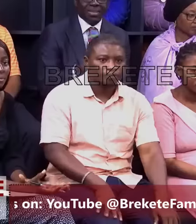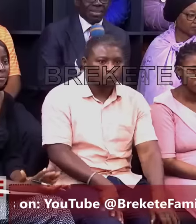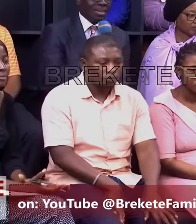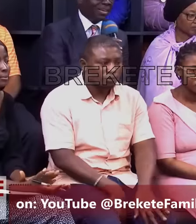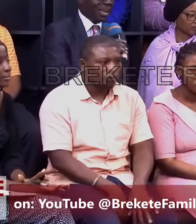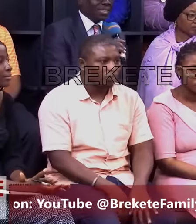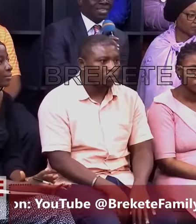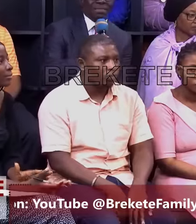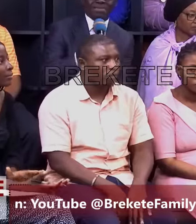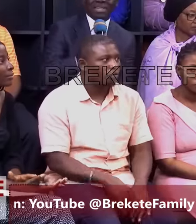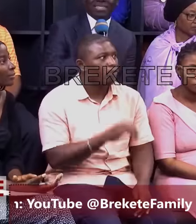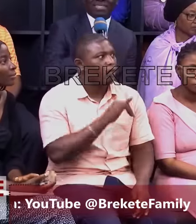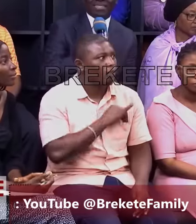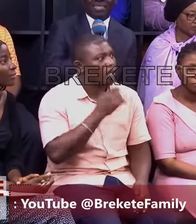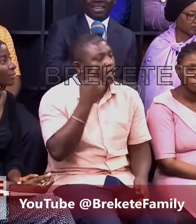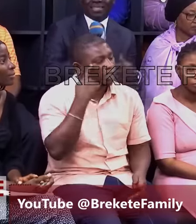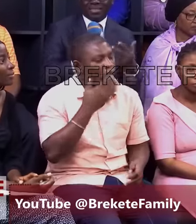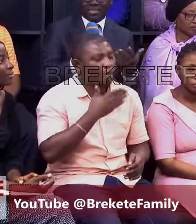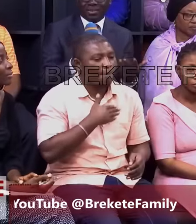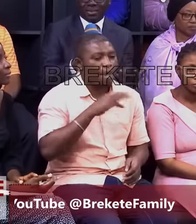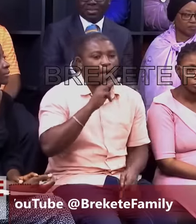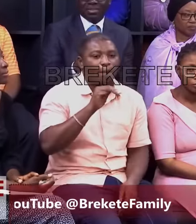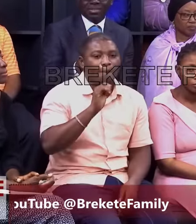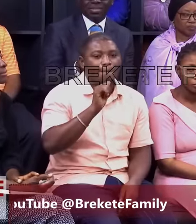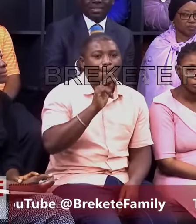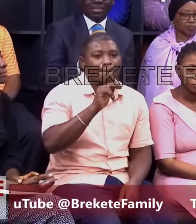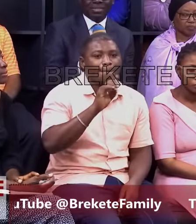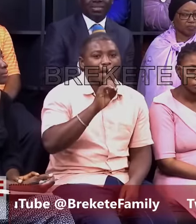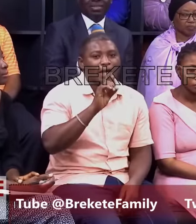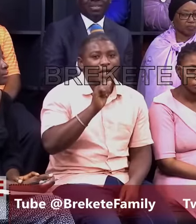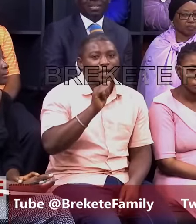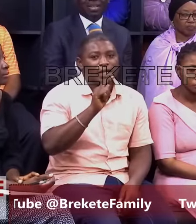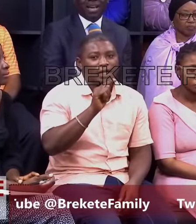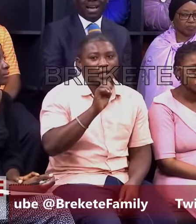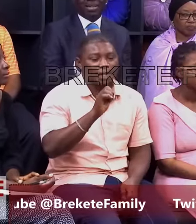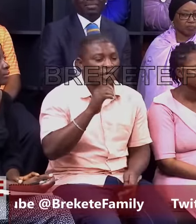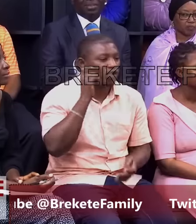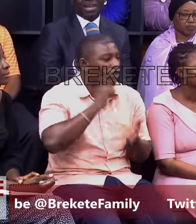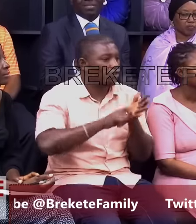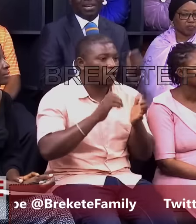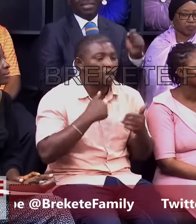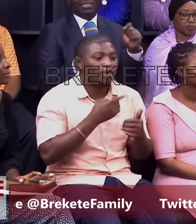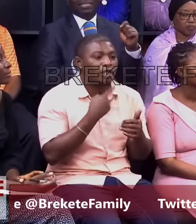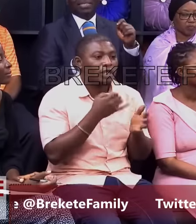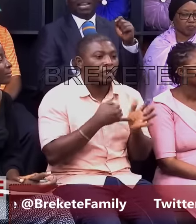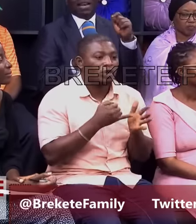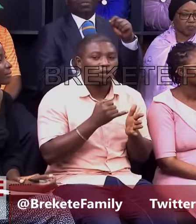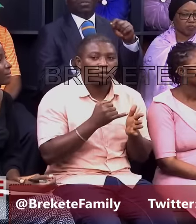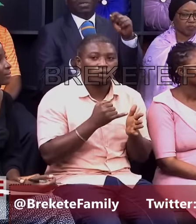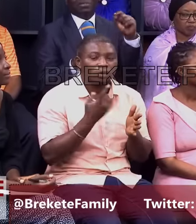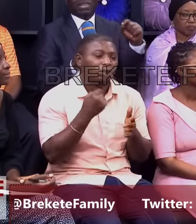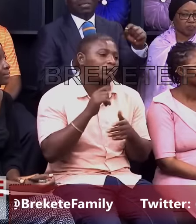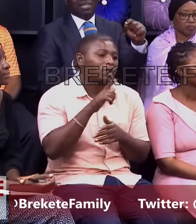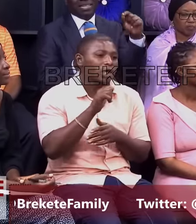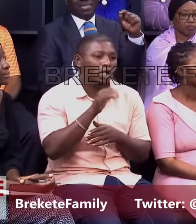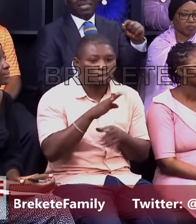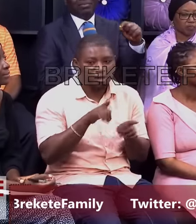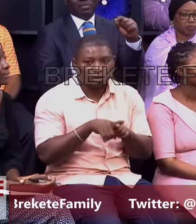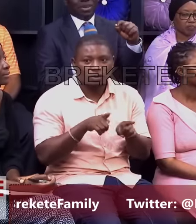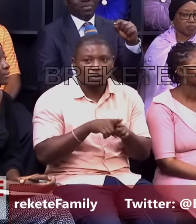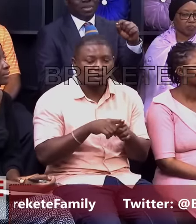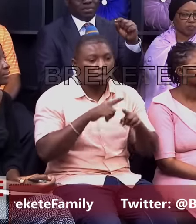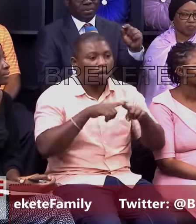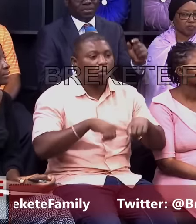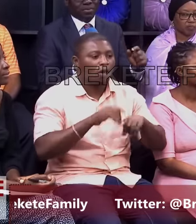you yeah I think my M secretary has said it all you know and actually the lab also depends on